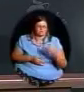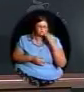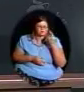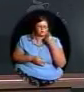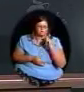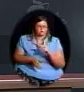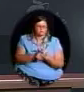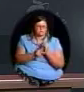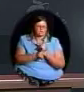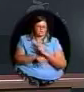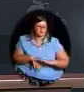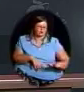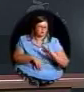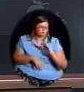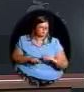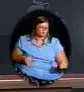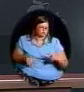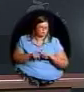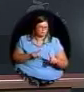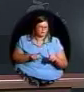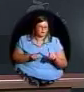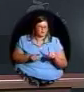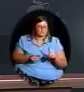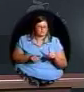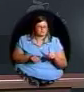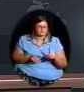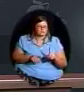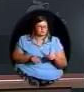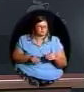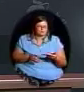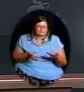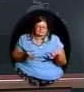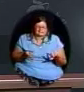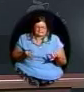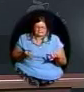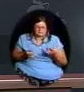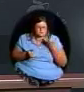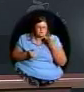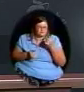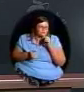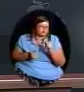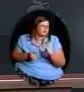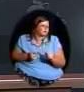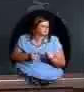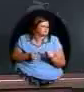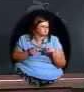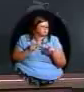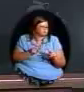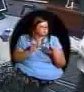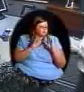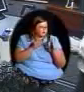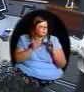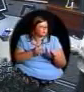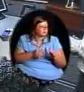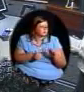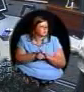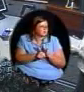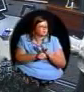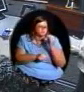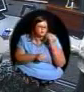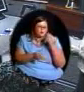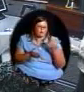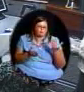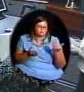but that's also something that can be fragile, and if it's not properly attended to. And so I would just hope maybe you could